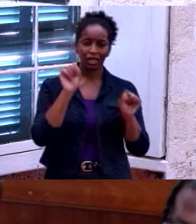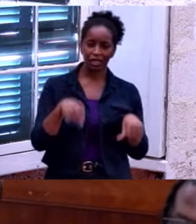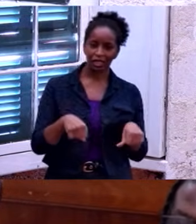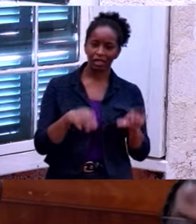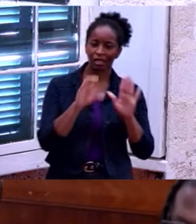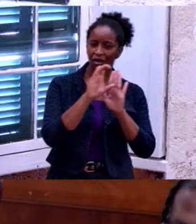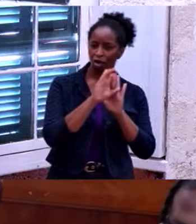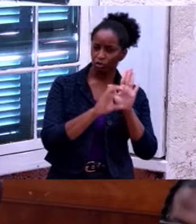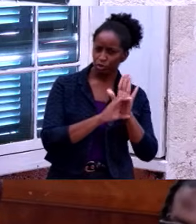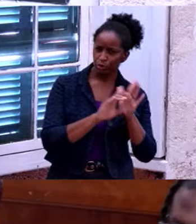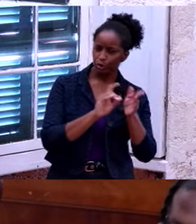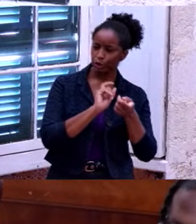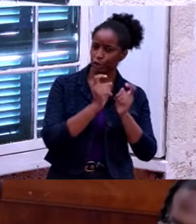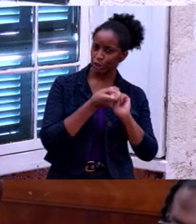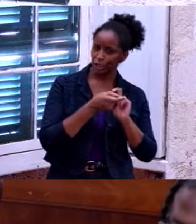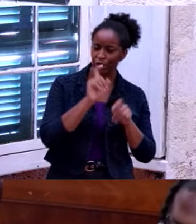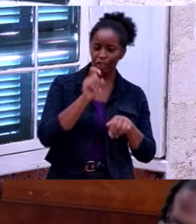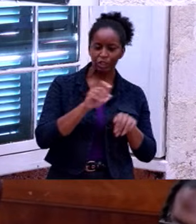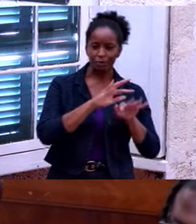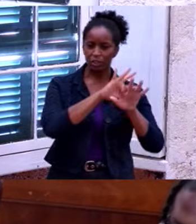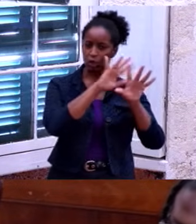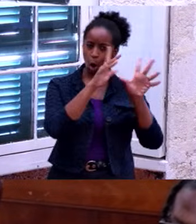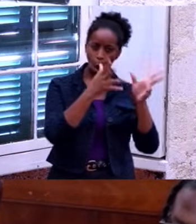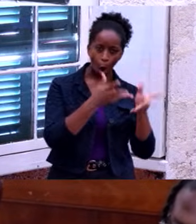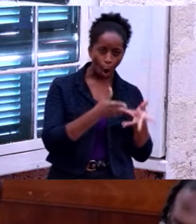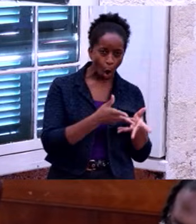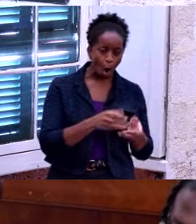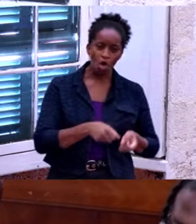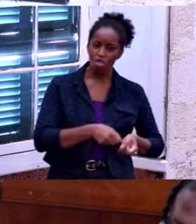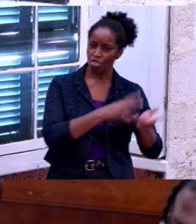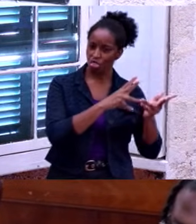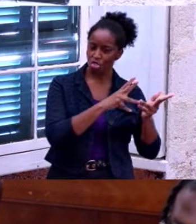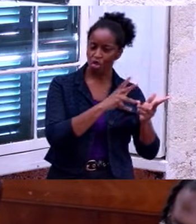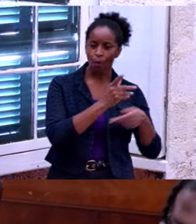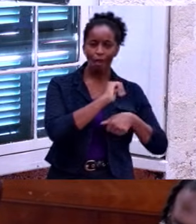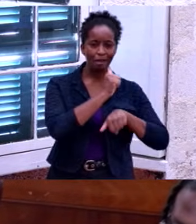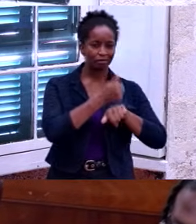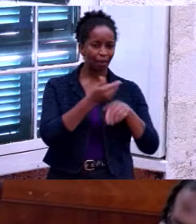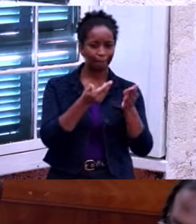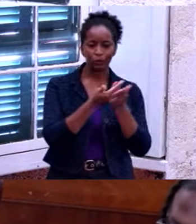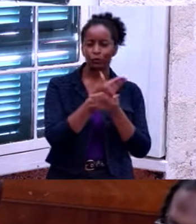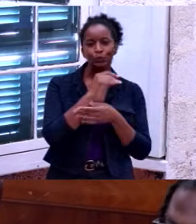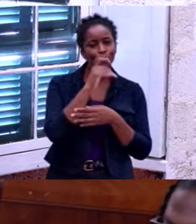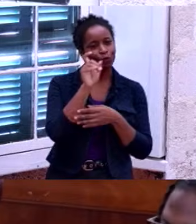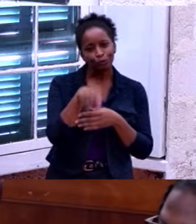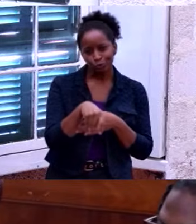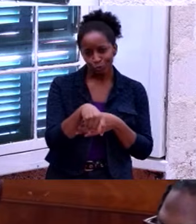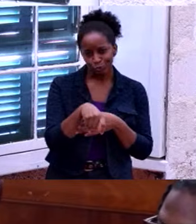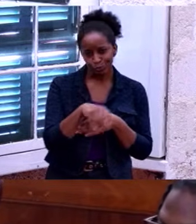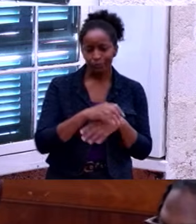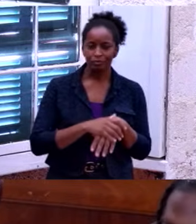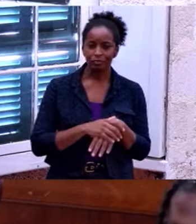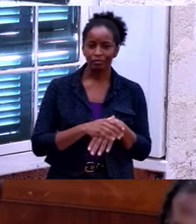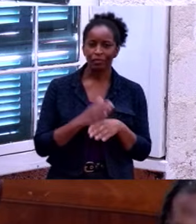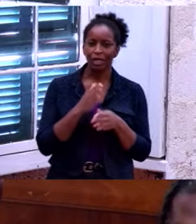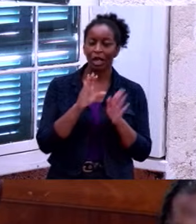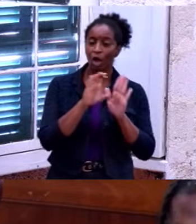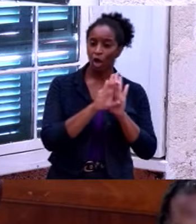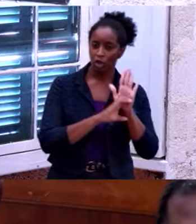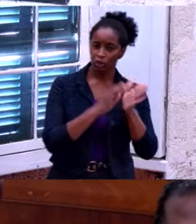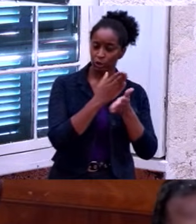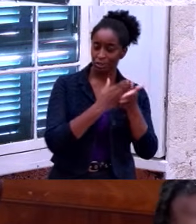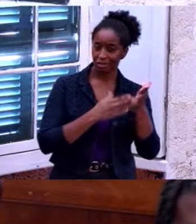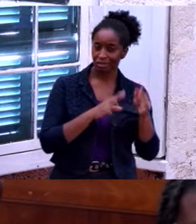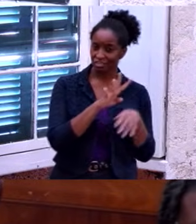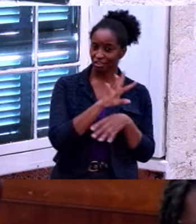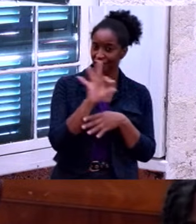reform. And that wholesale reform of the Constitution is the only thing intended by Section 49 of the Constitution.